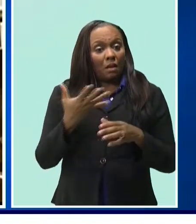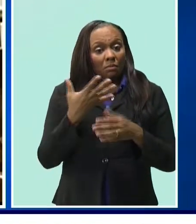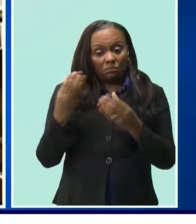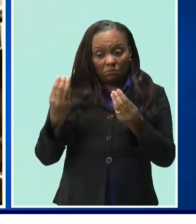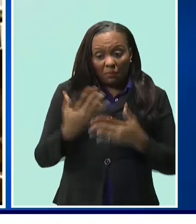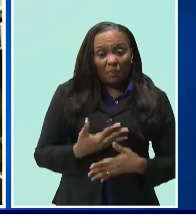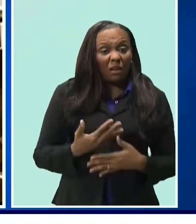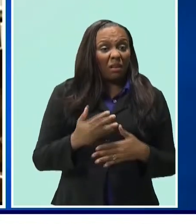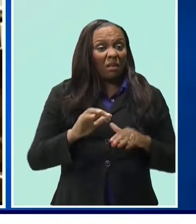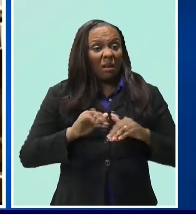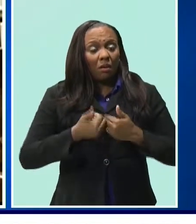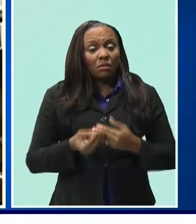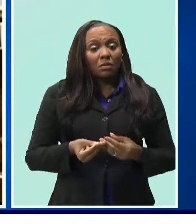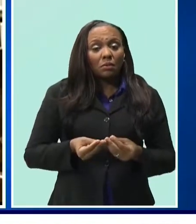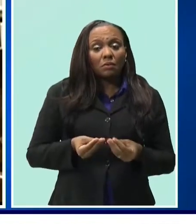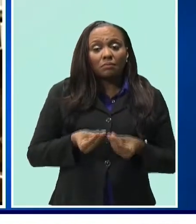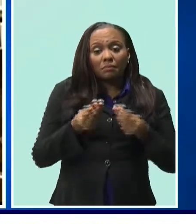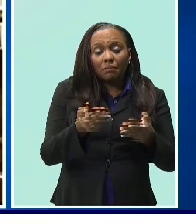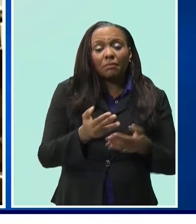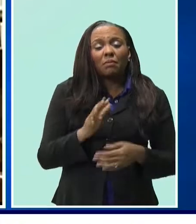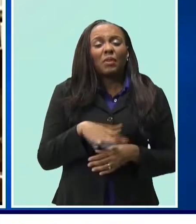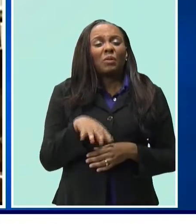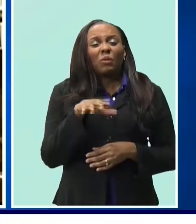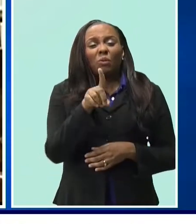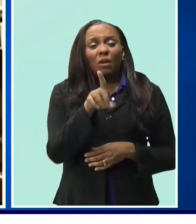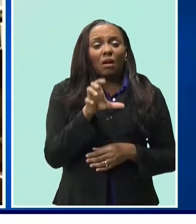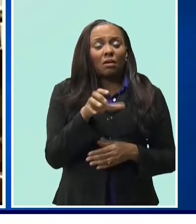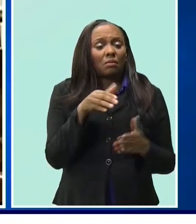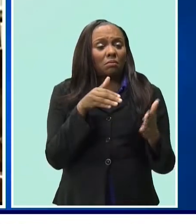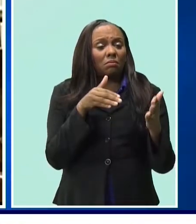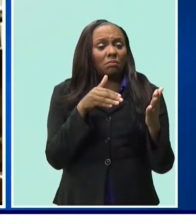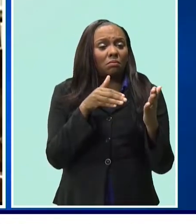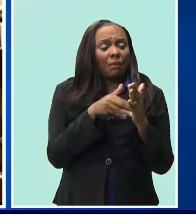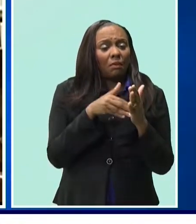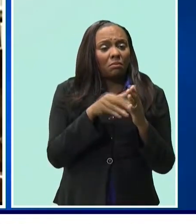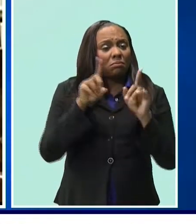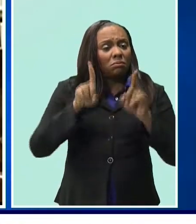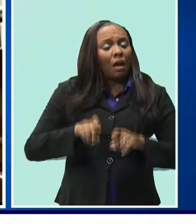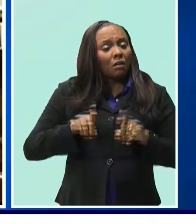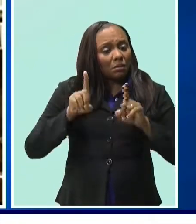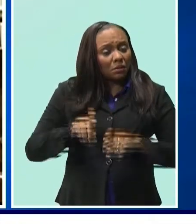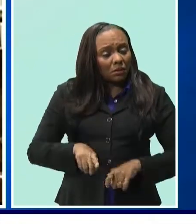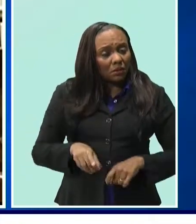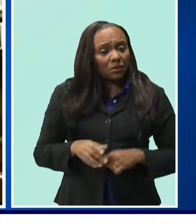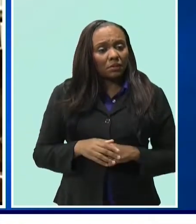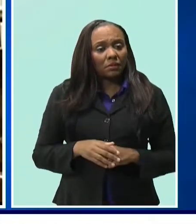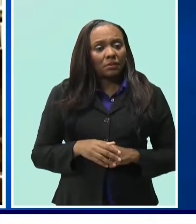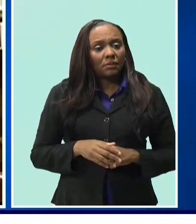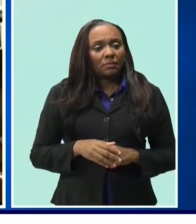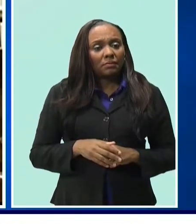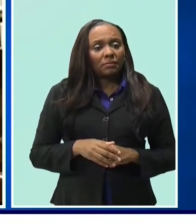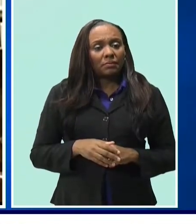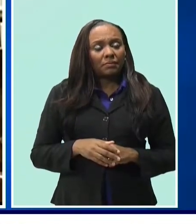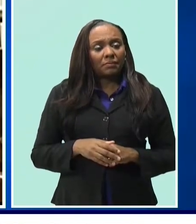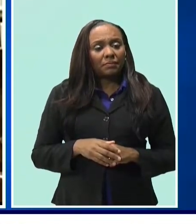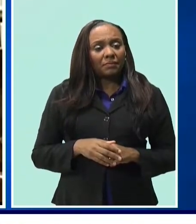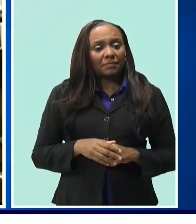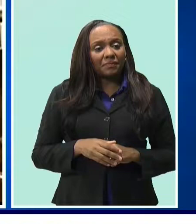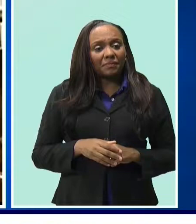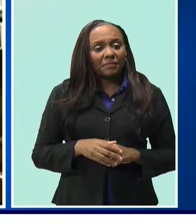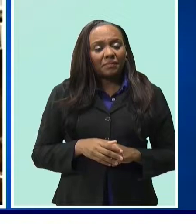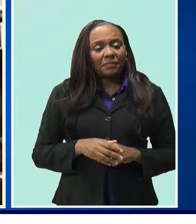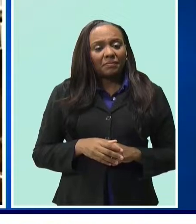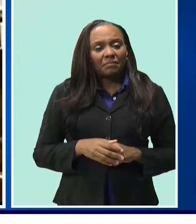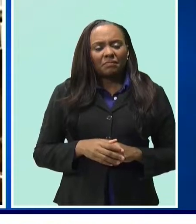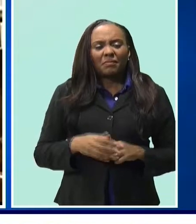or provide for at least 100,000 tests. And this is thinking